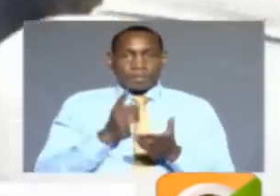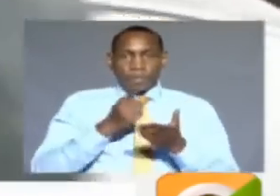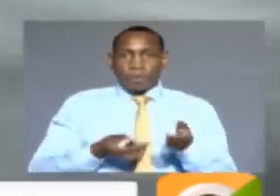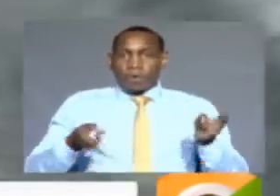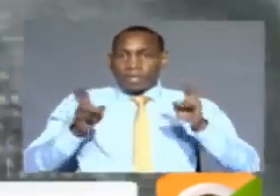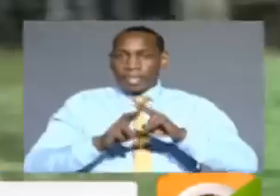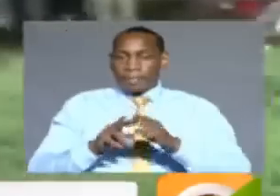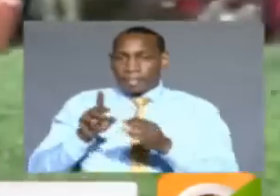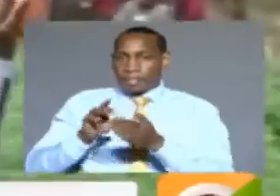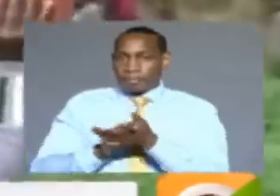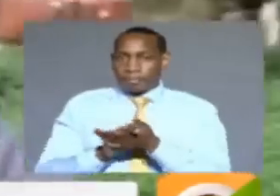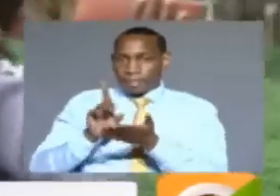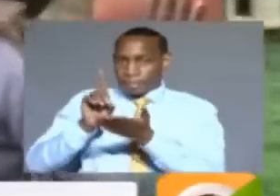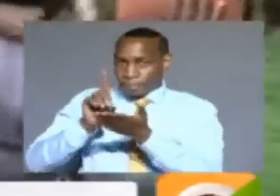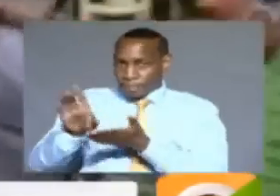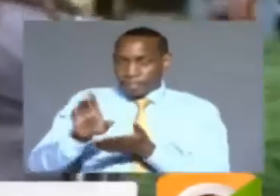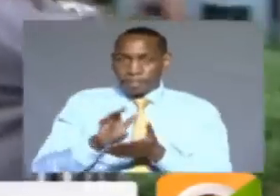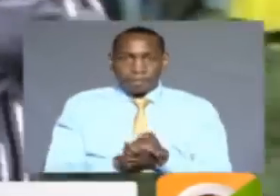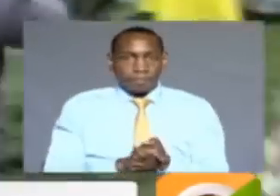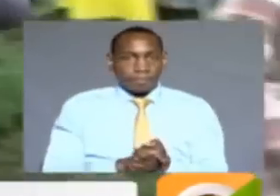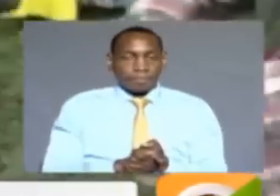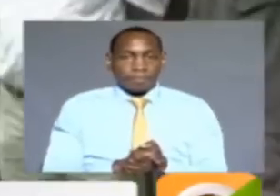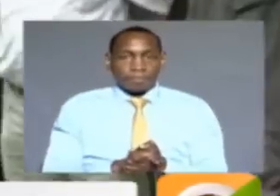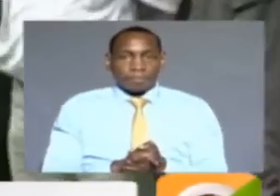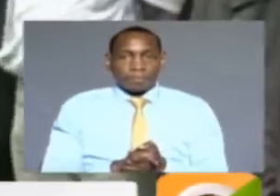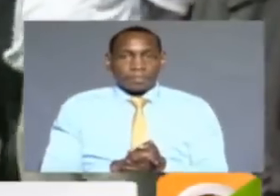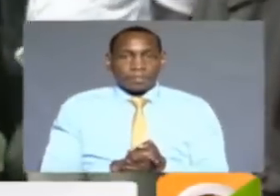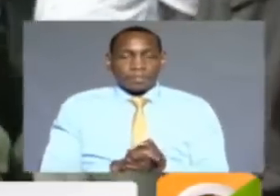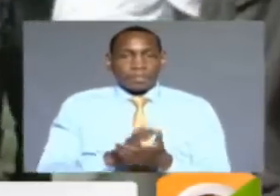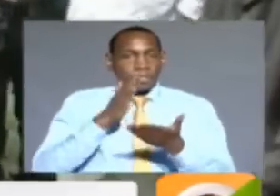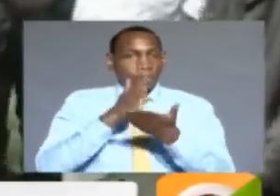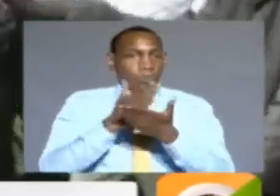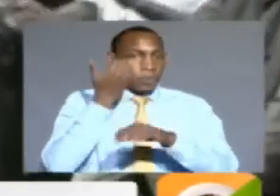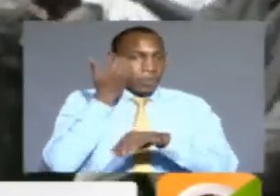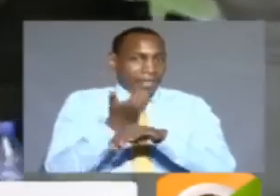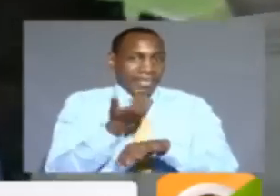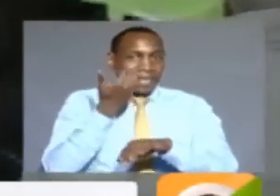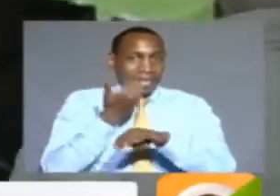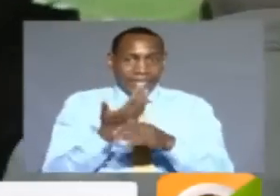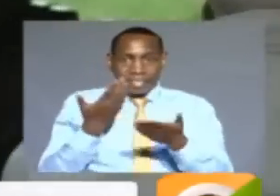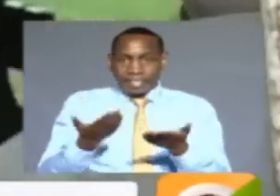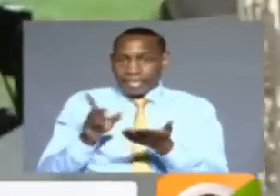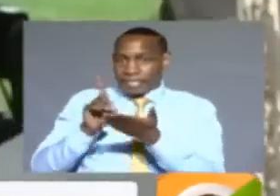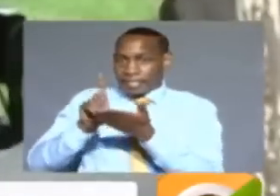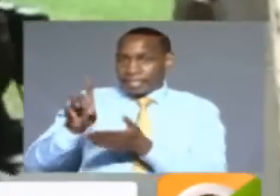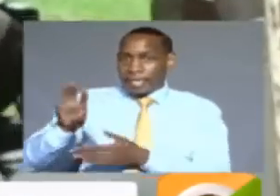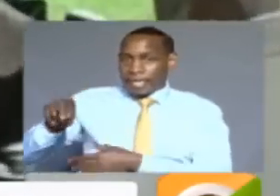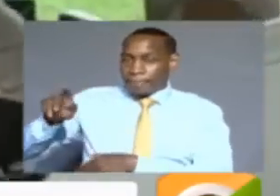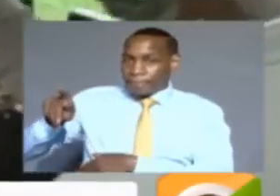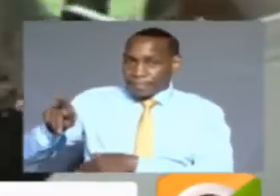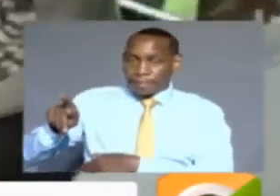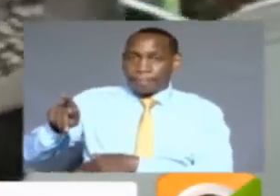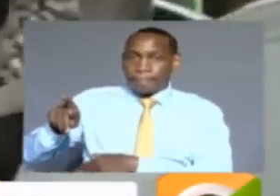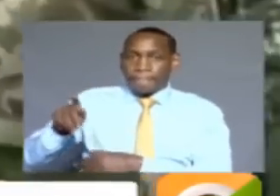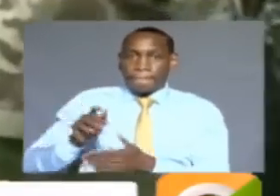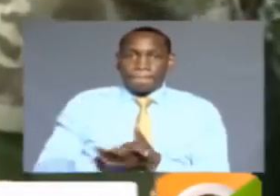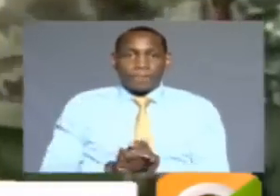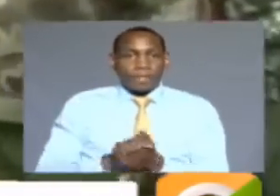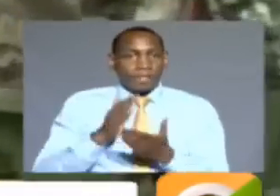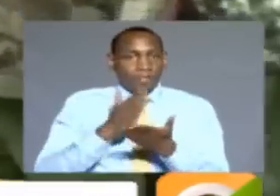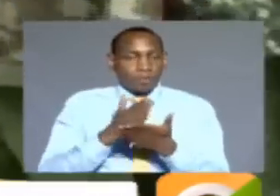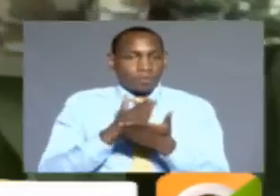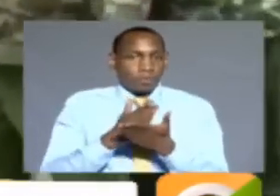thing, Francis? Well, it was made very difficult. Yes. It's very, very difficult to recall a member of parliament.